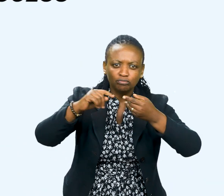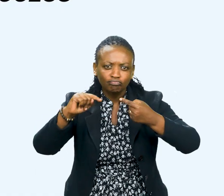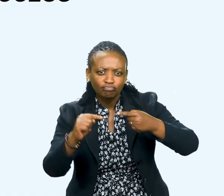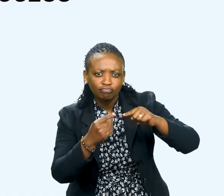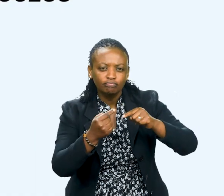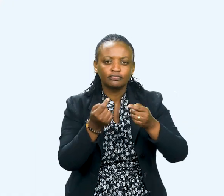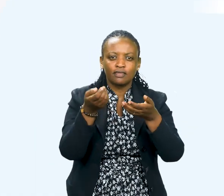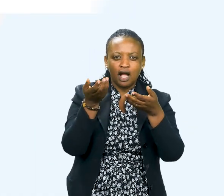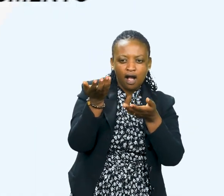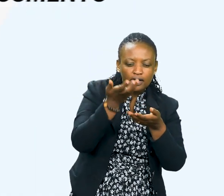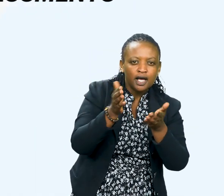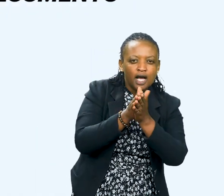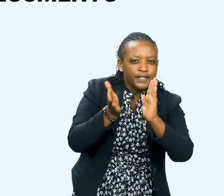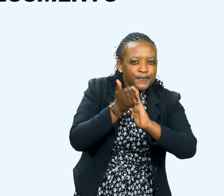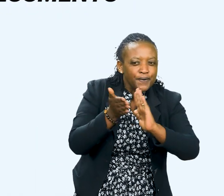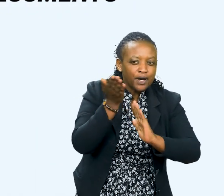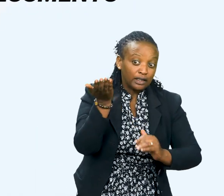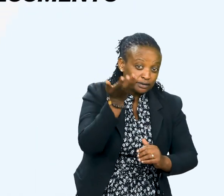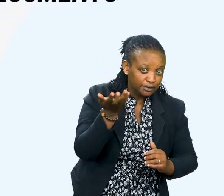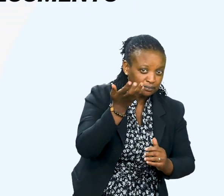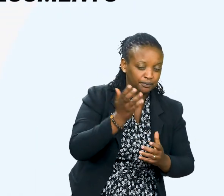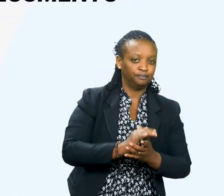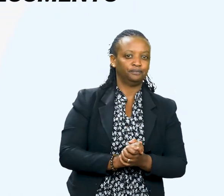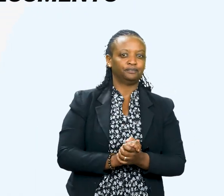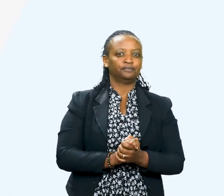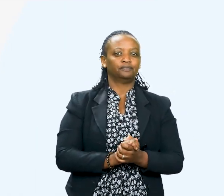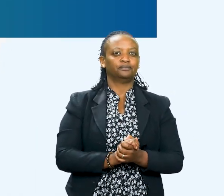flexible access, and quick assessments.